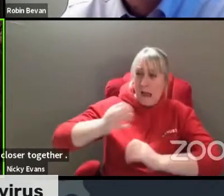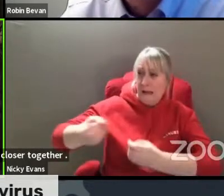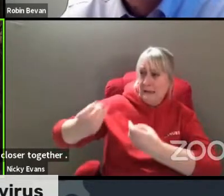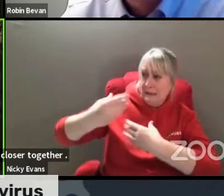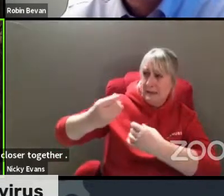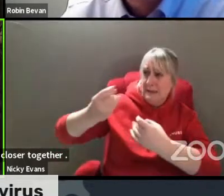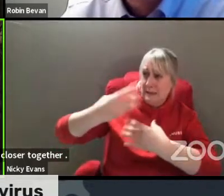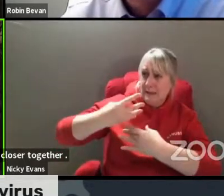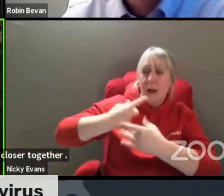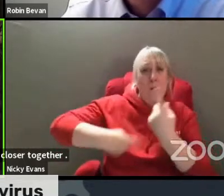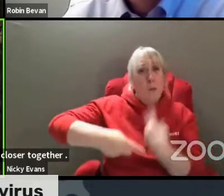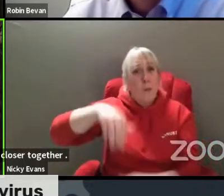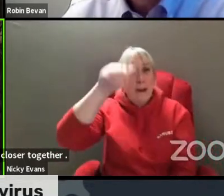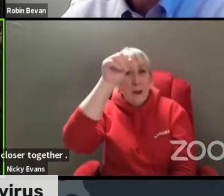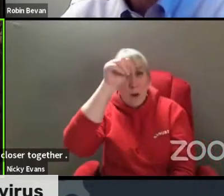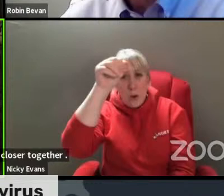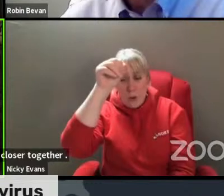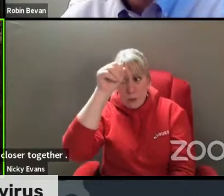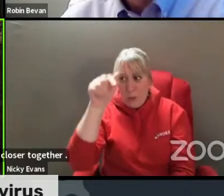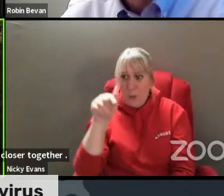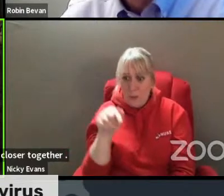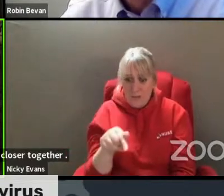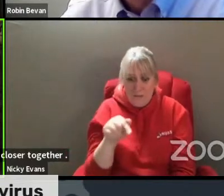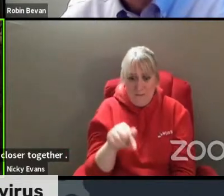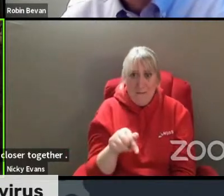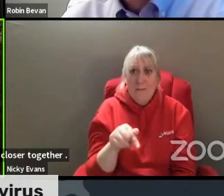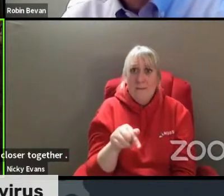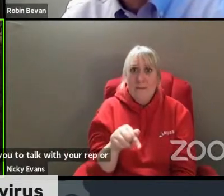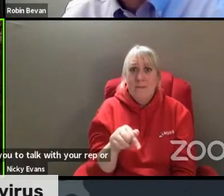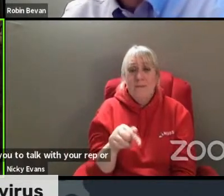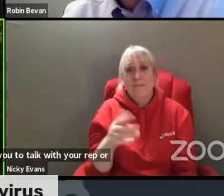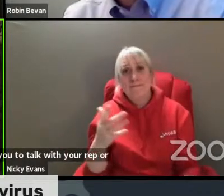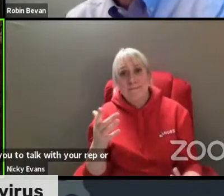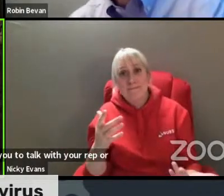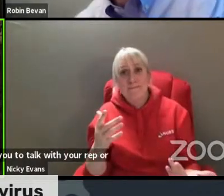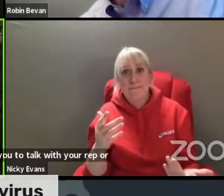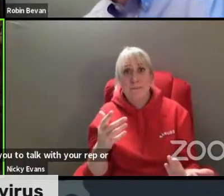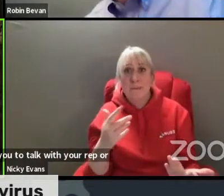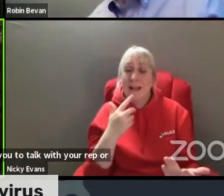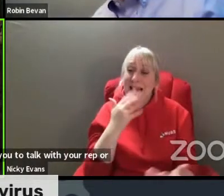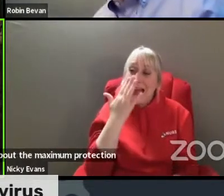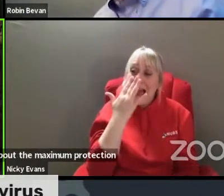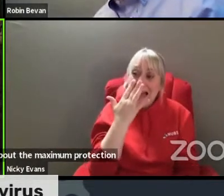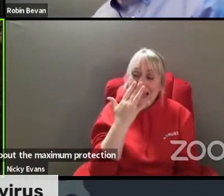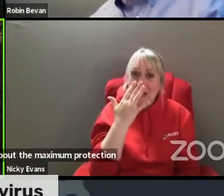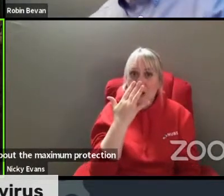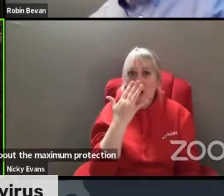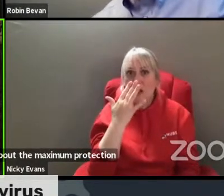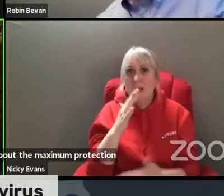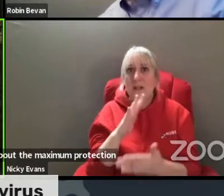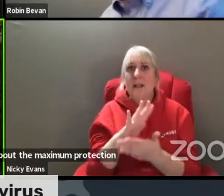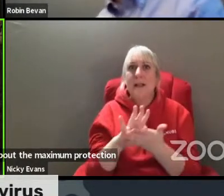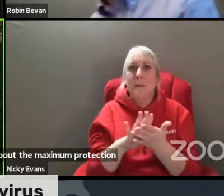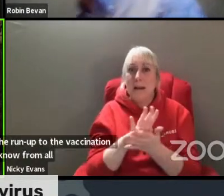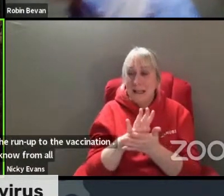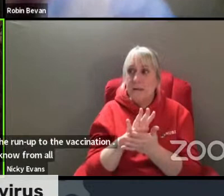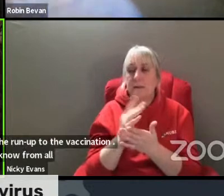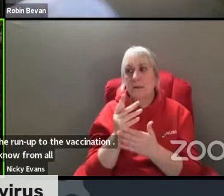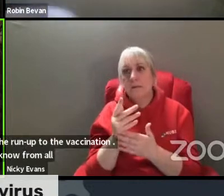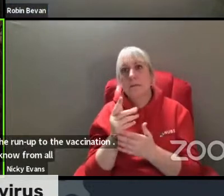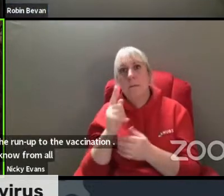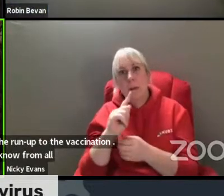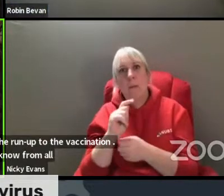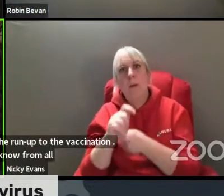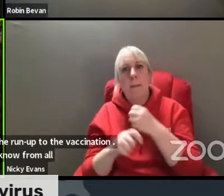fundamental vulnerability to this virus varies with age. That every decade you go up,